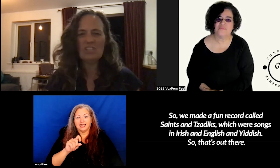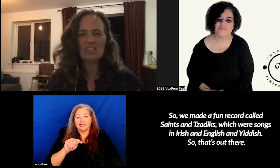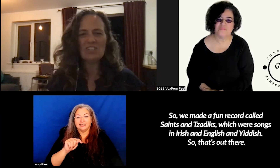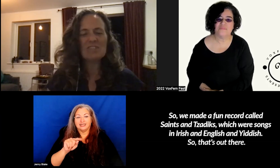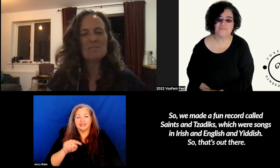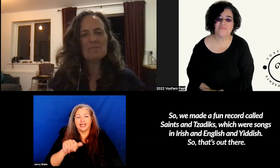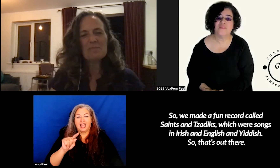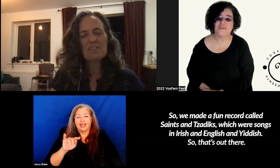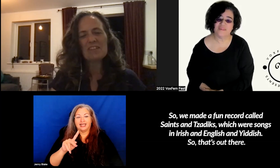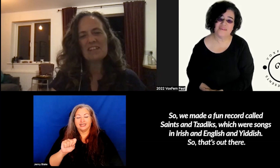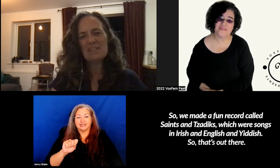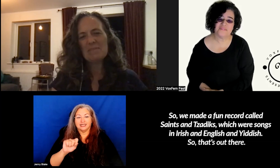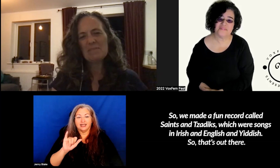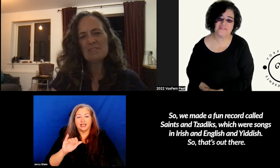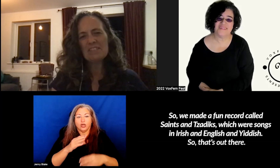English and Yiddish.